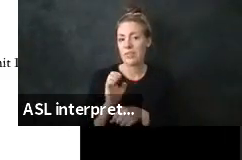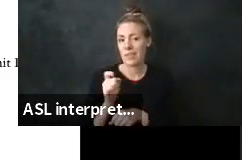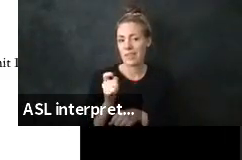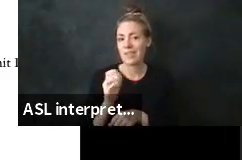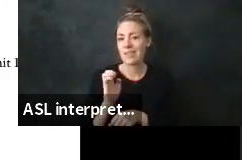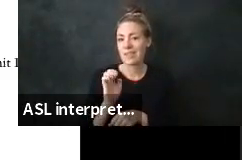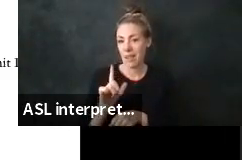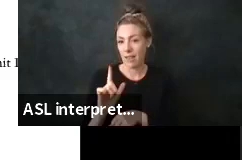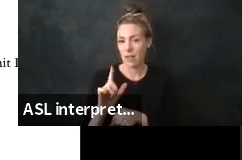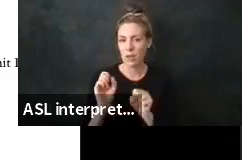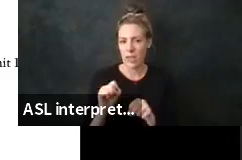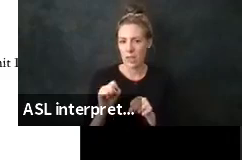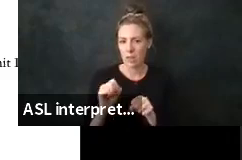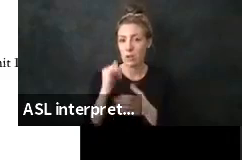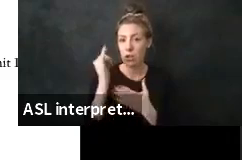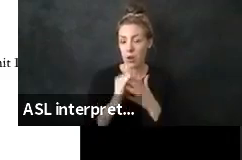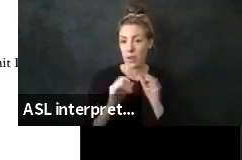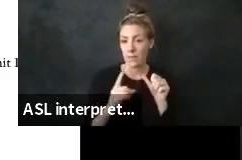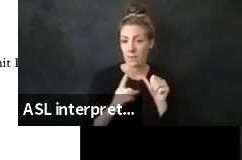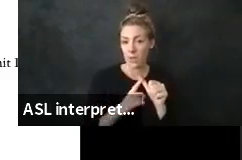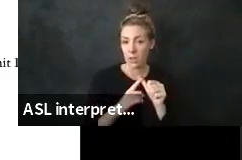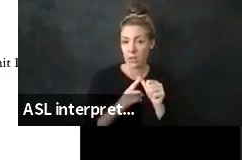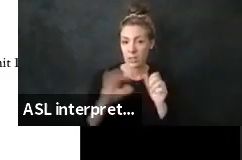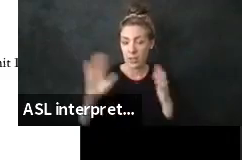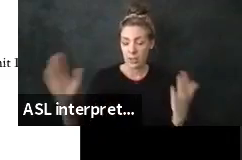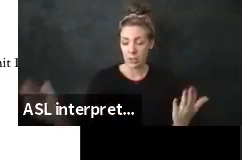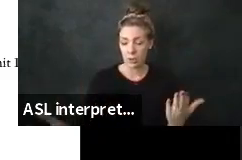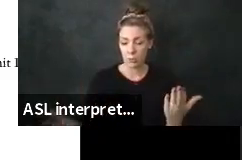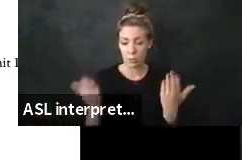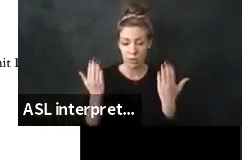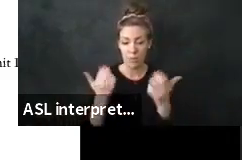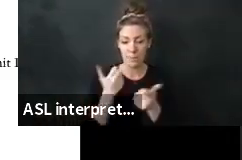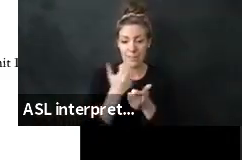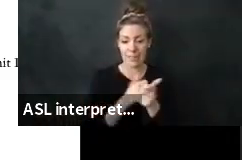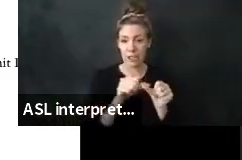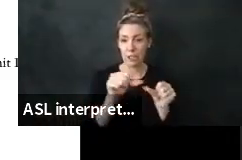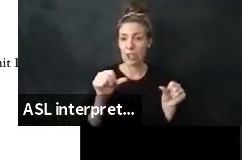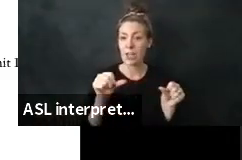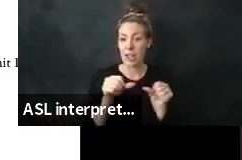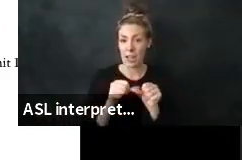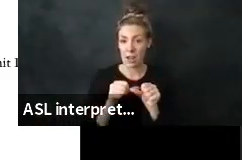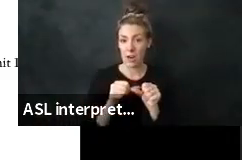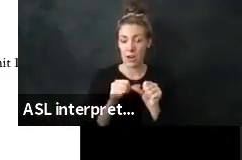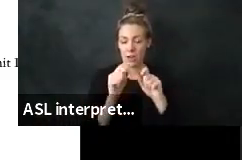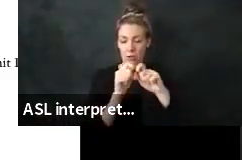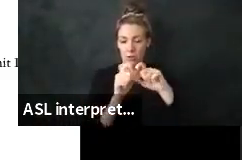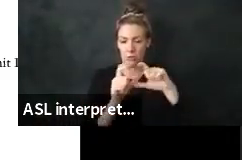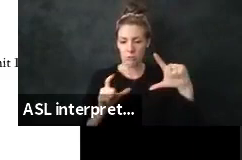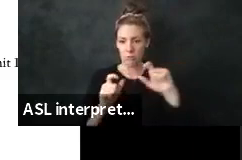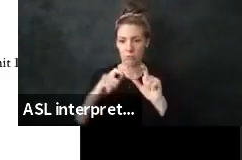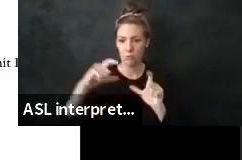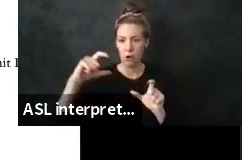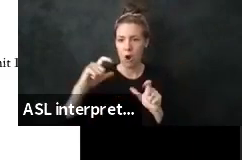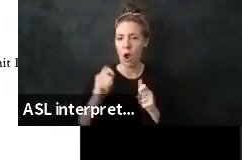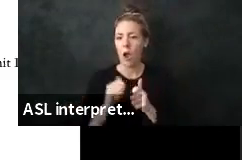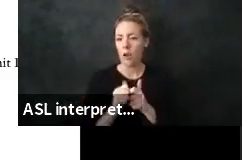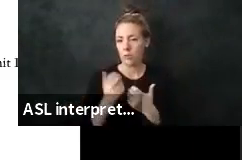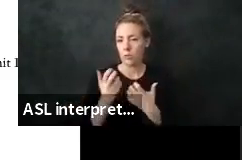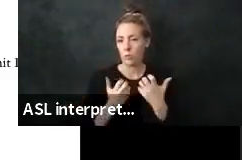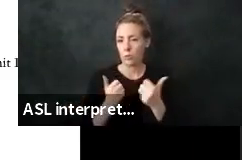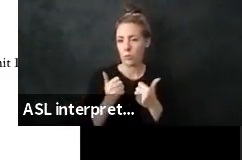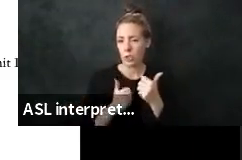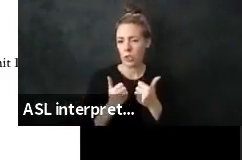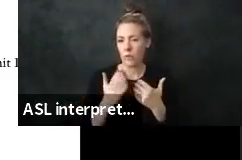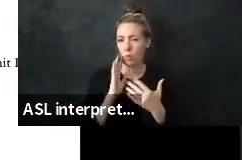map, and then you would bring up the map that has each of those areas, those population units identified numerically, and